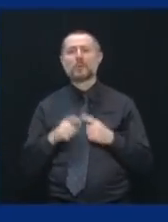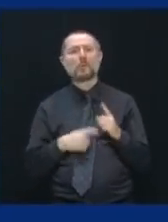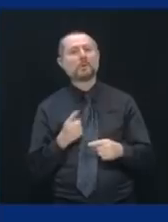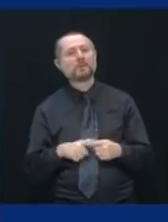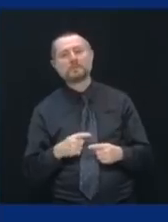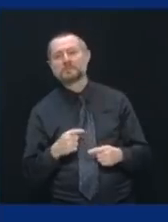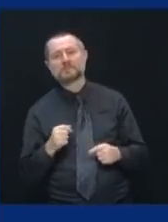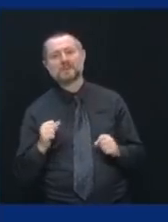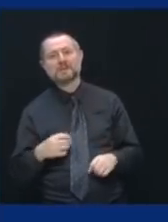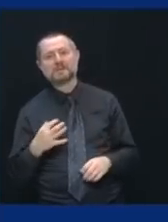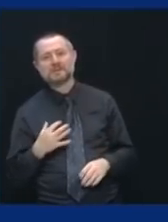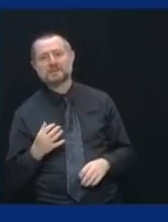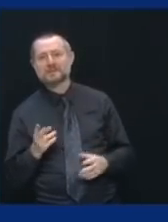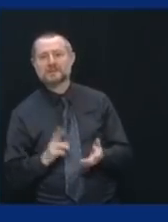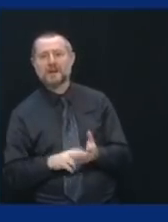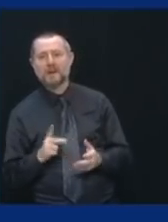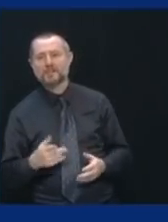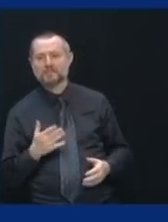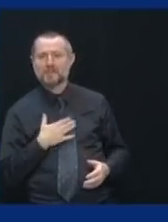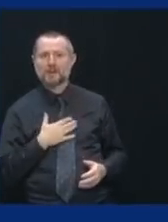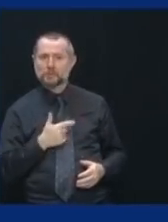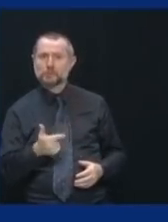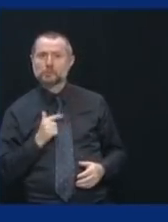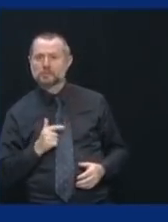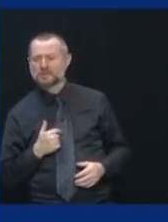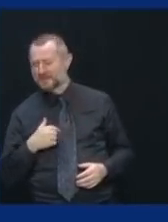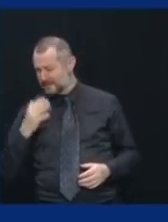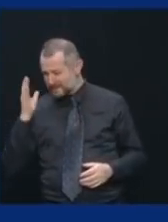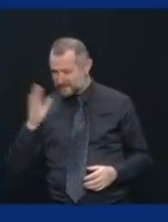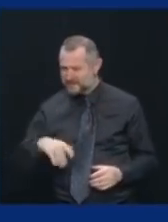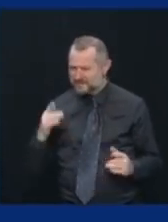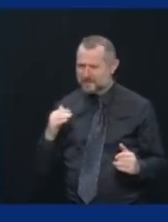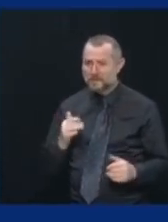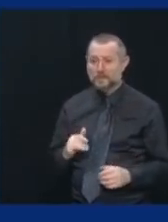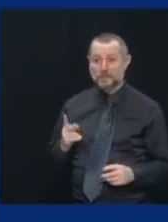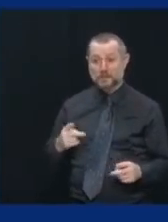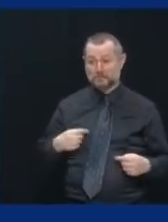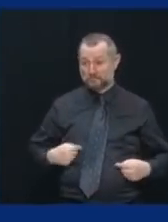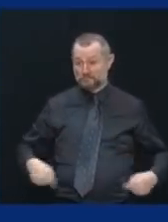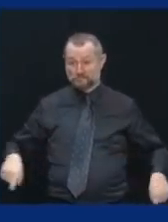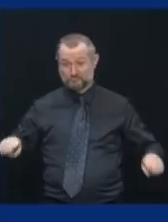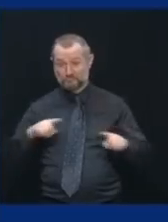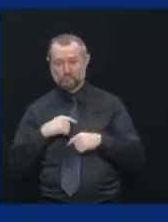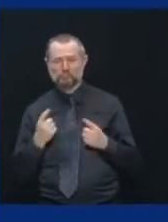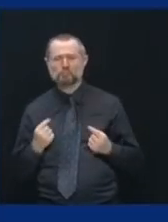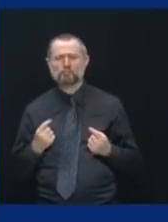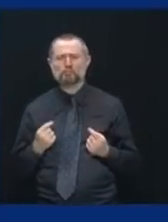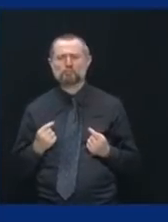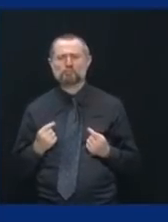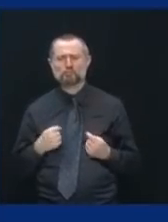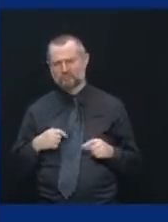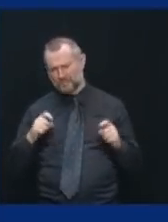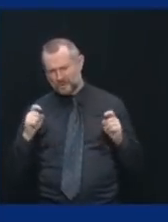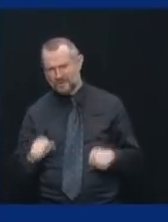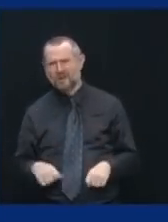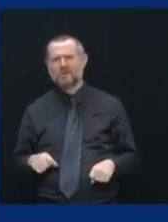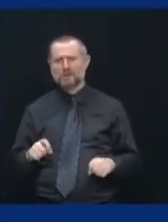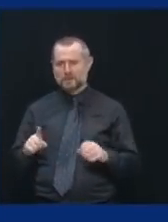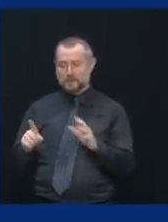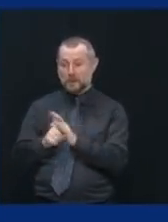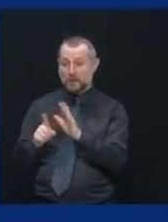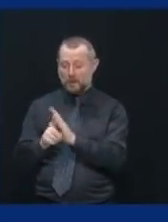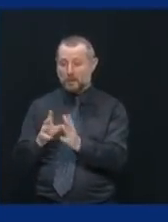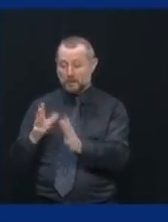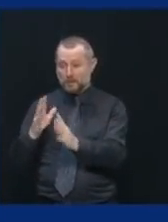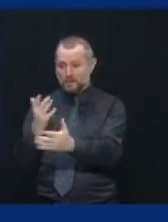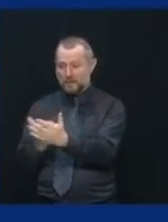is it my turn. But to the governor's point, we are in a position where we are reacting to things that we are directly out